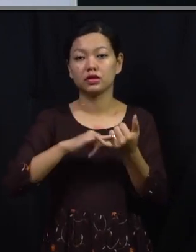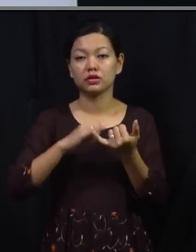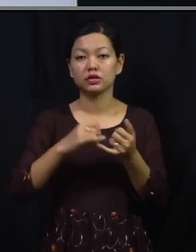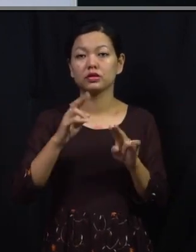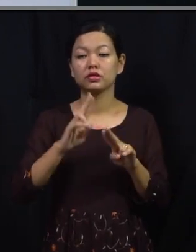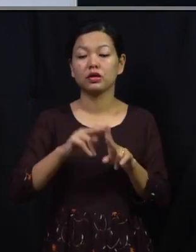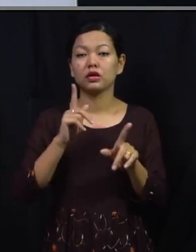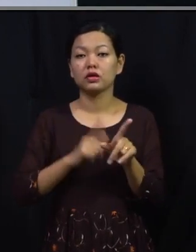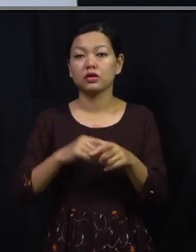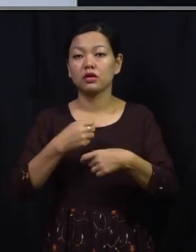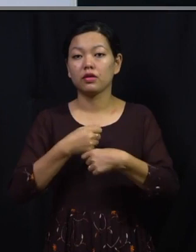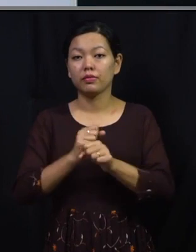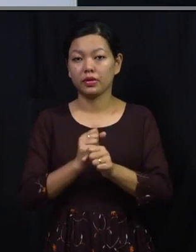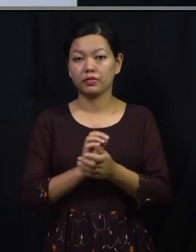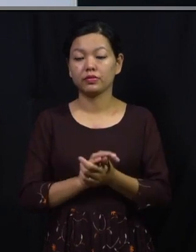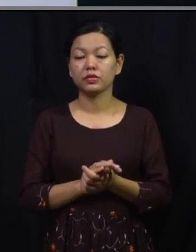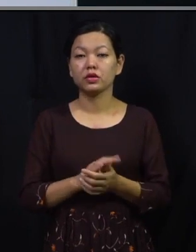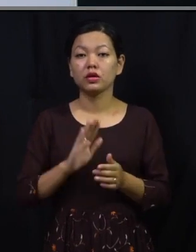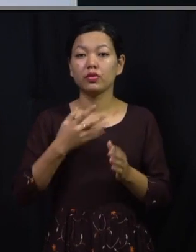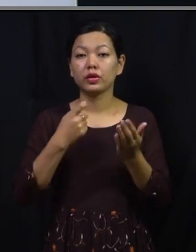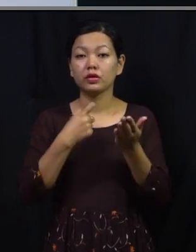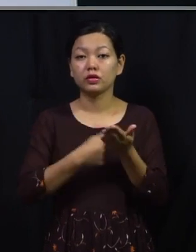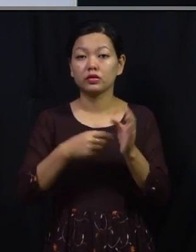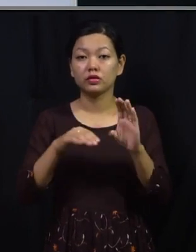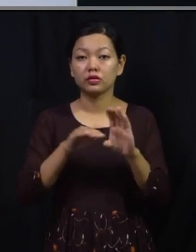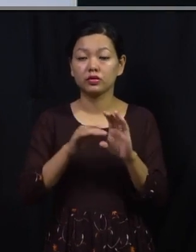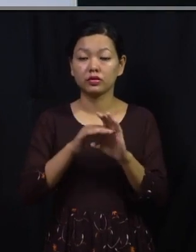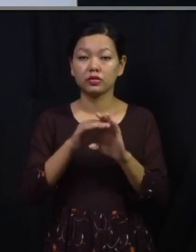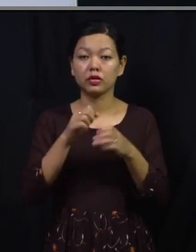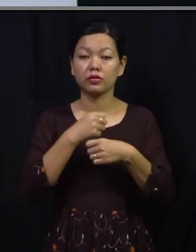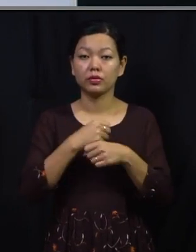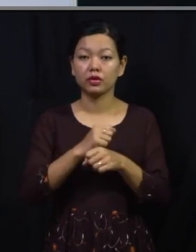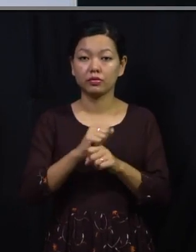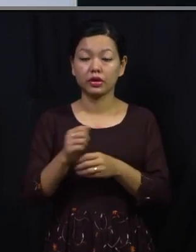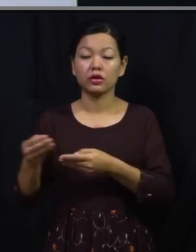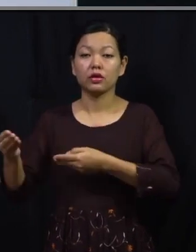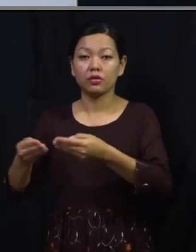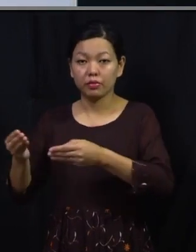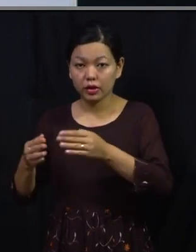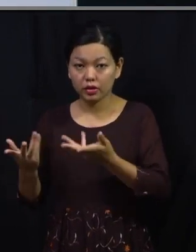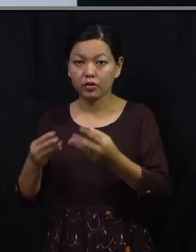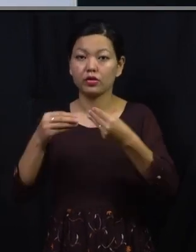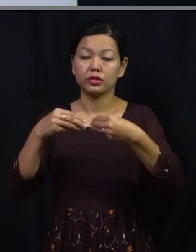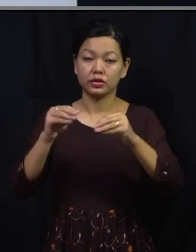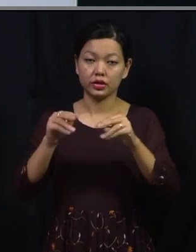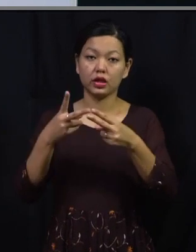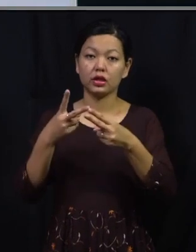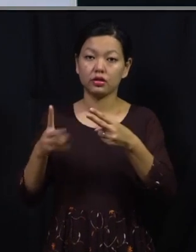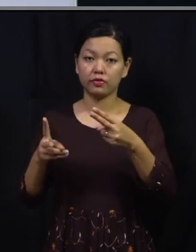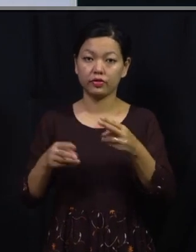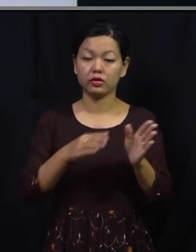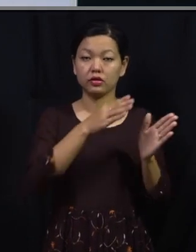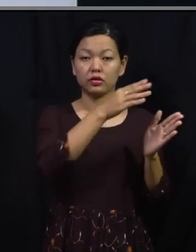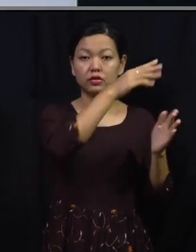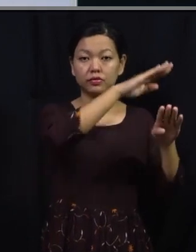So in recording, you just enter as soon as the transaction is done, you enter in the books of record. But in